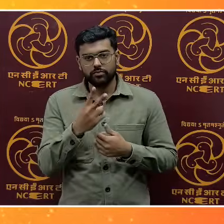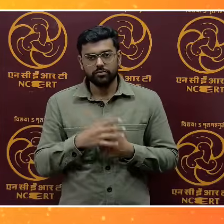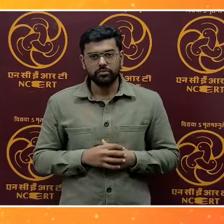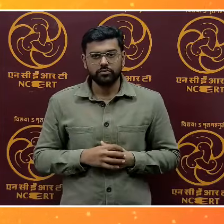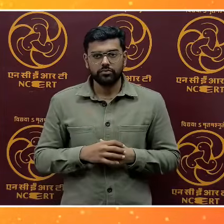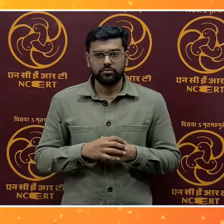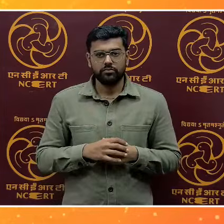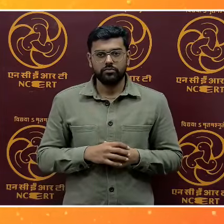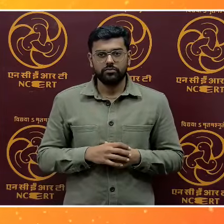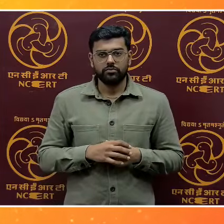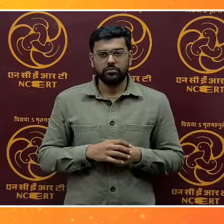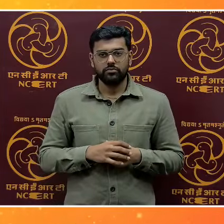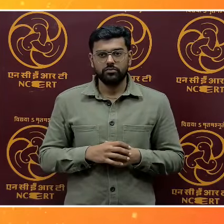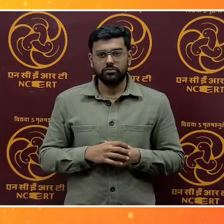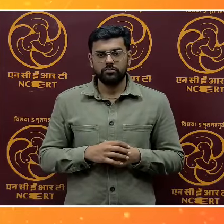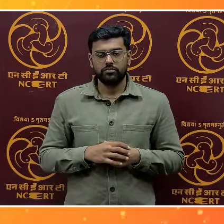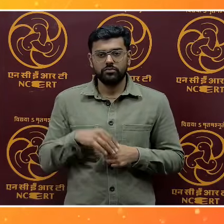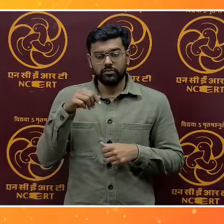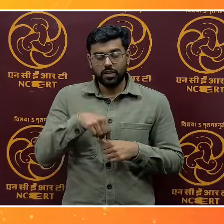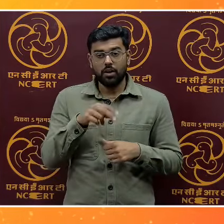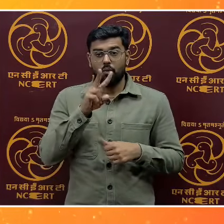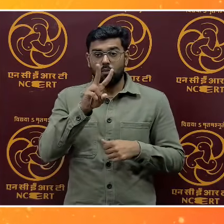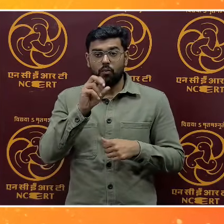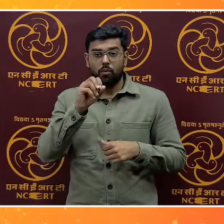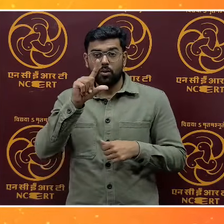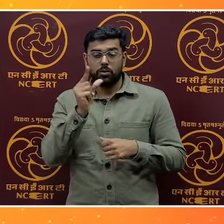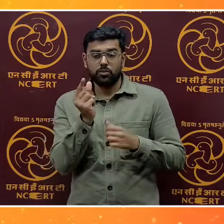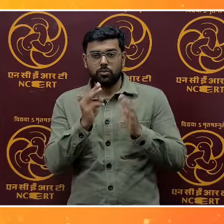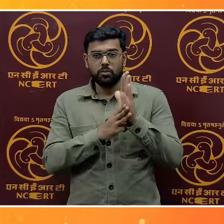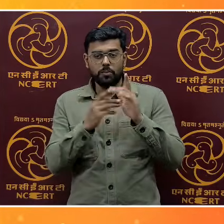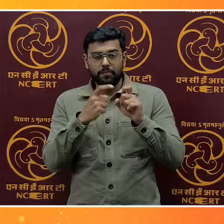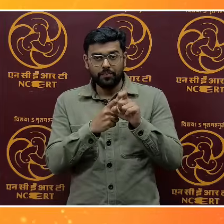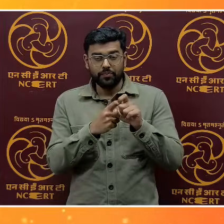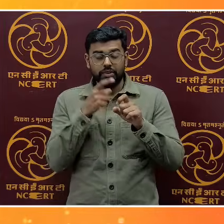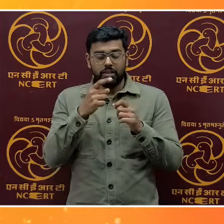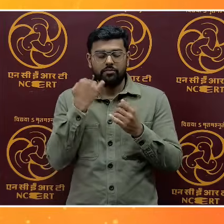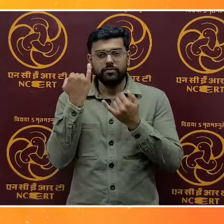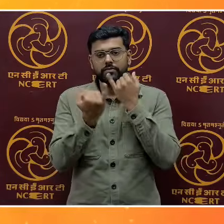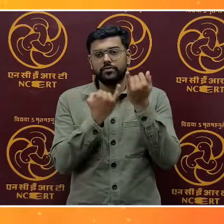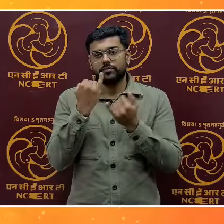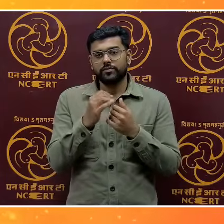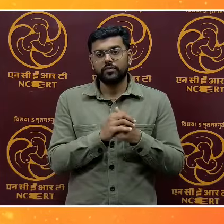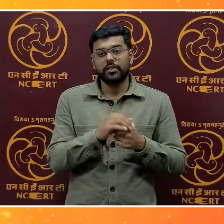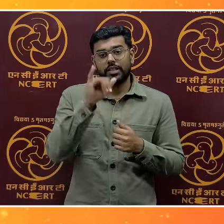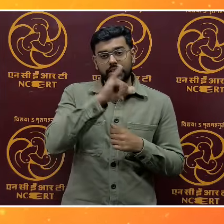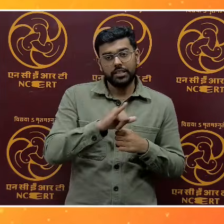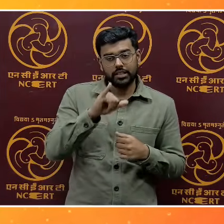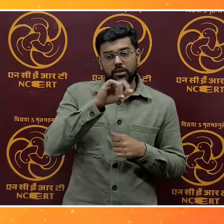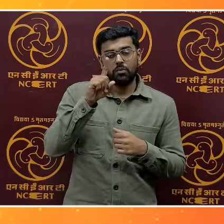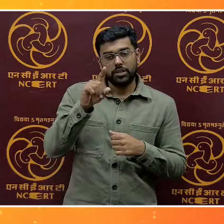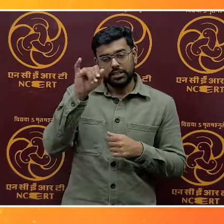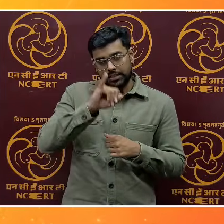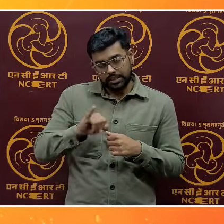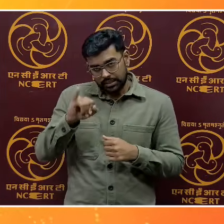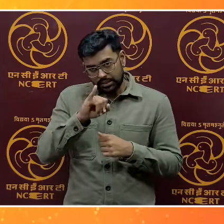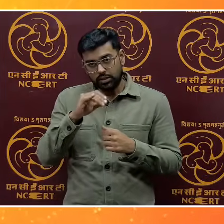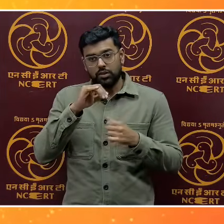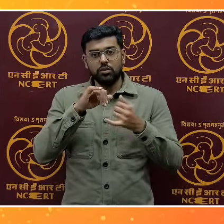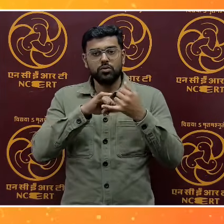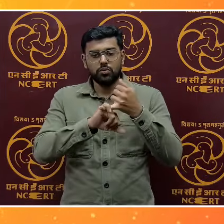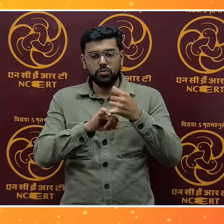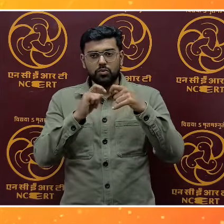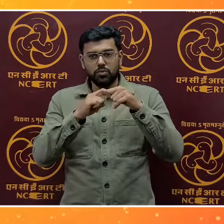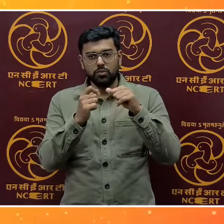We have find the volume of the right circular cone of base area 616 centimeter square